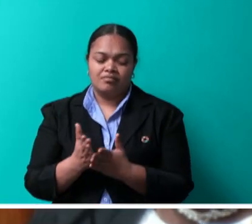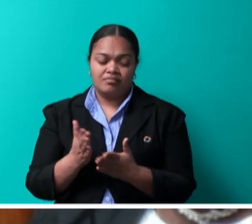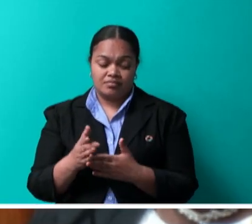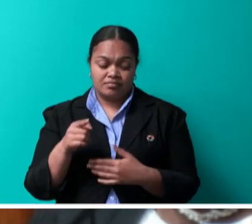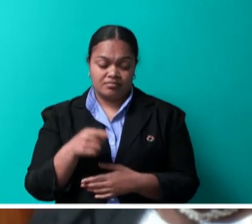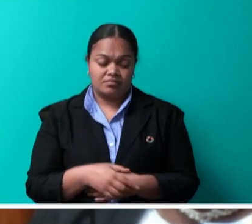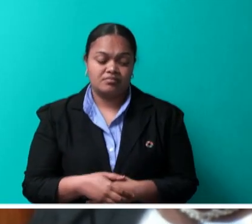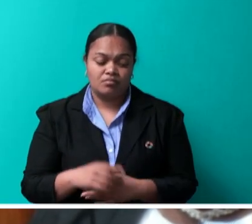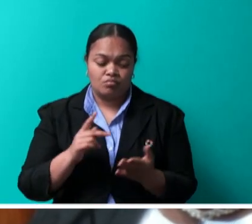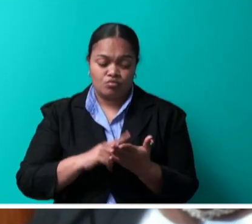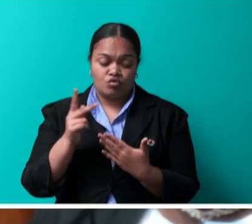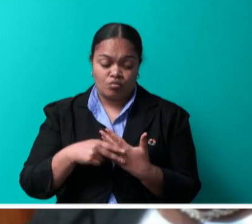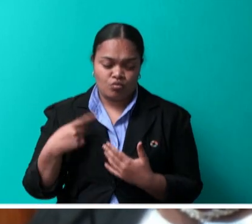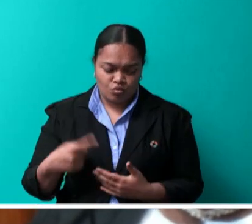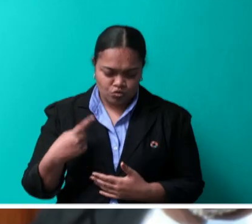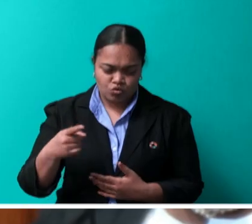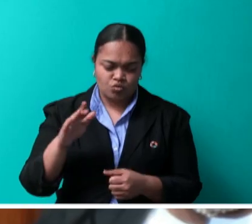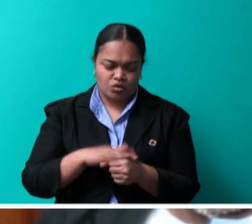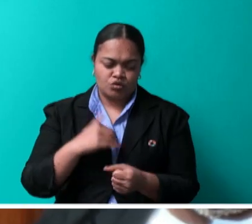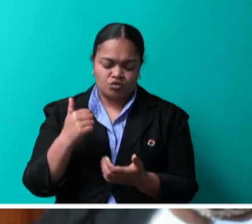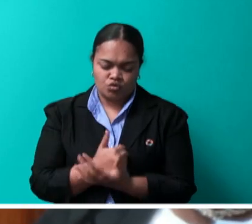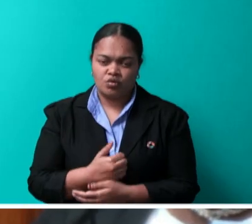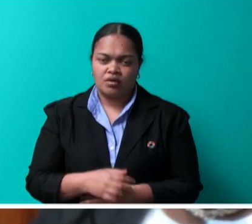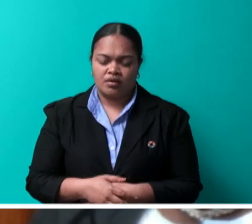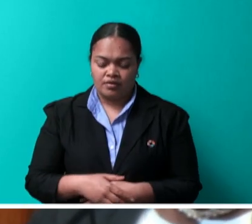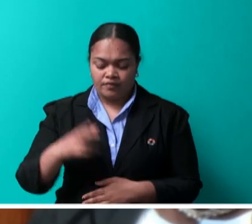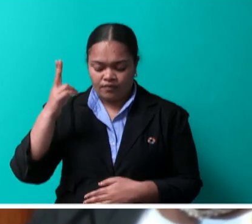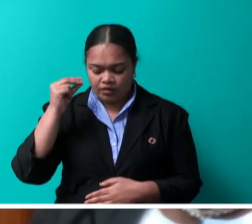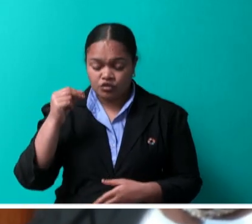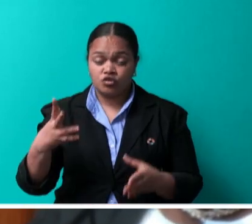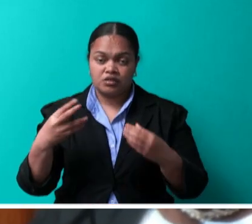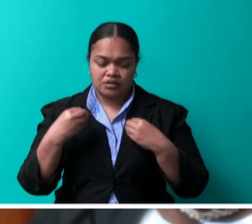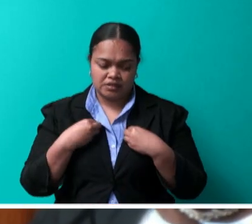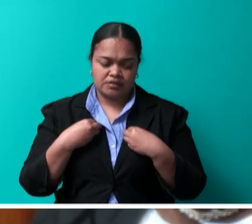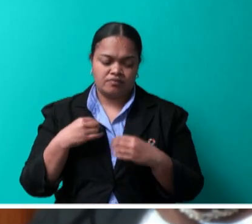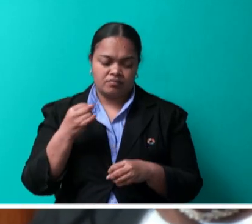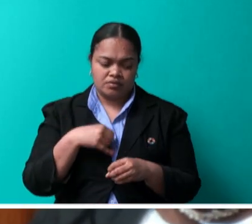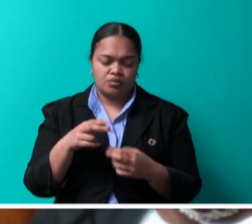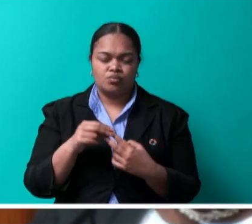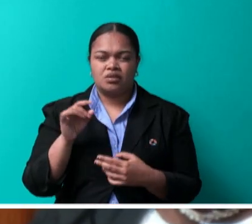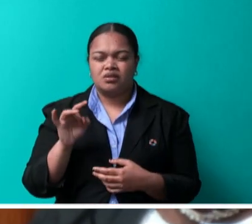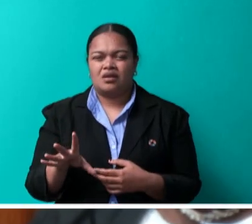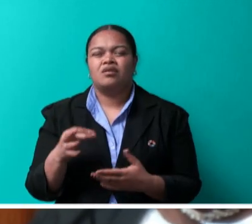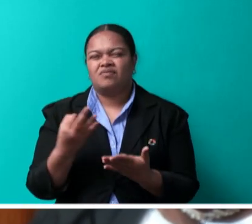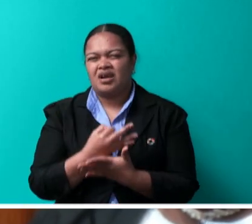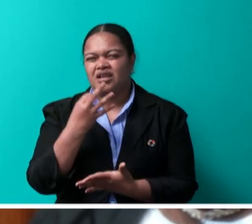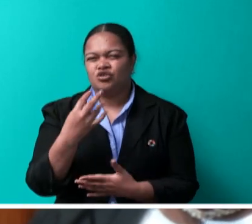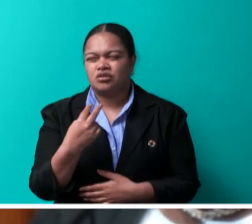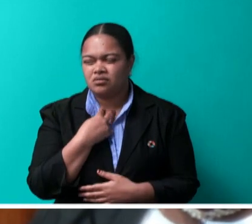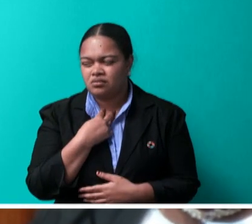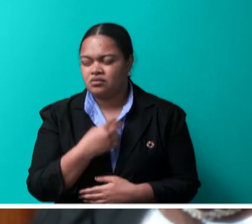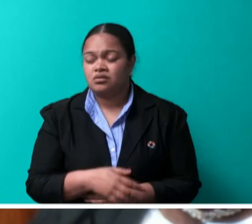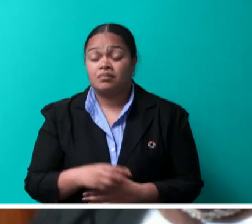medicine program continues ensuring eligible Fijians receive essential medicines without financial hardships.